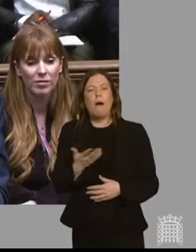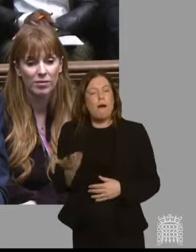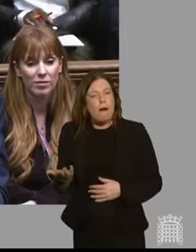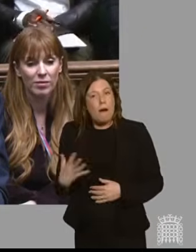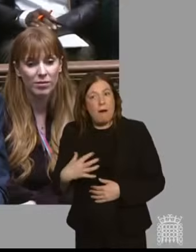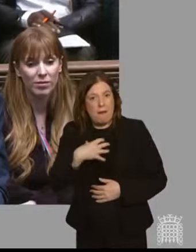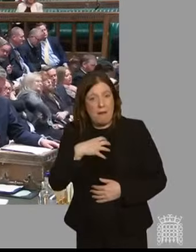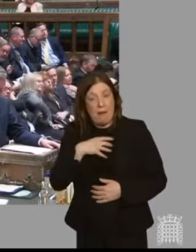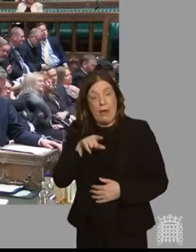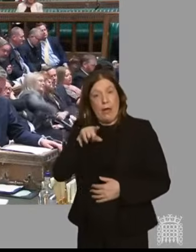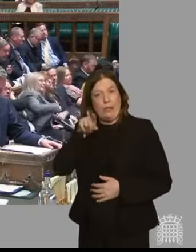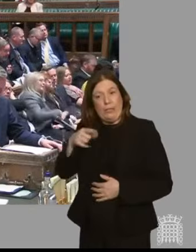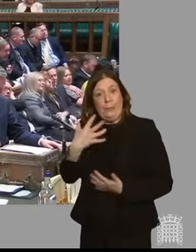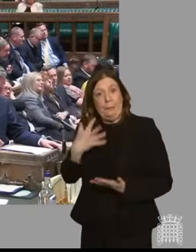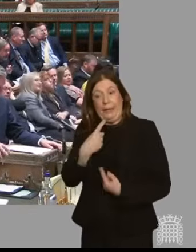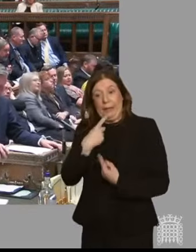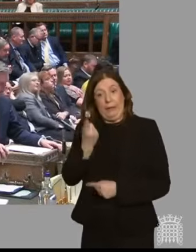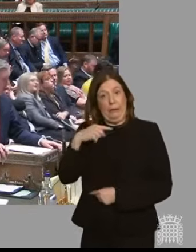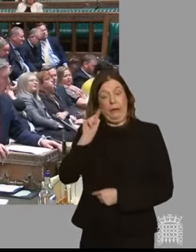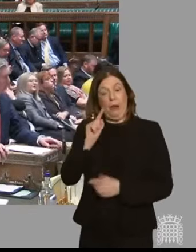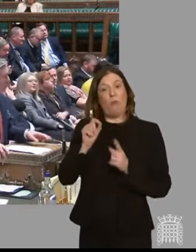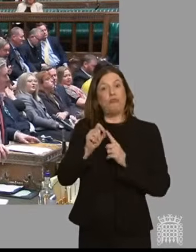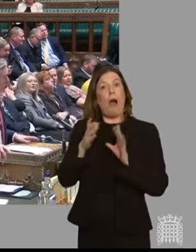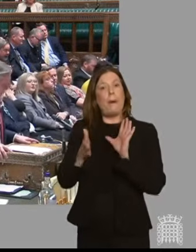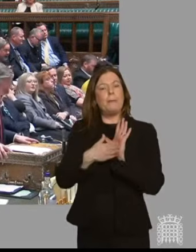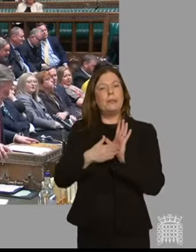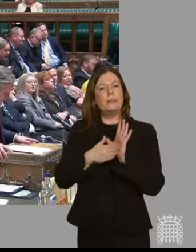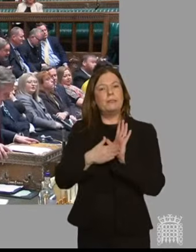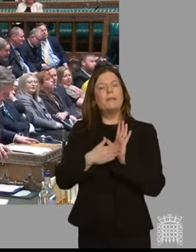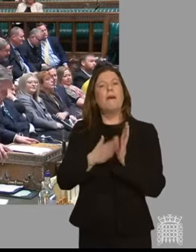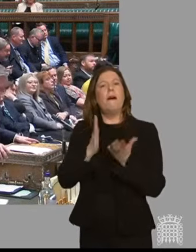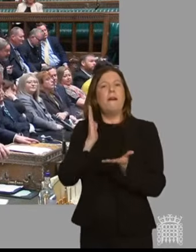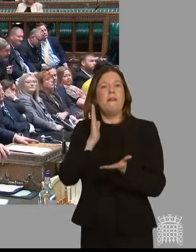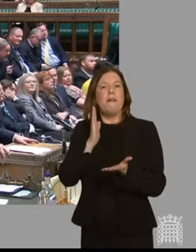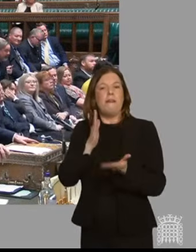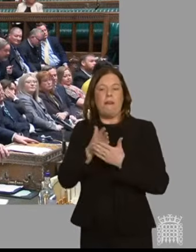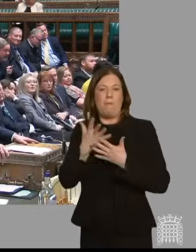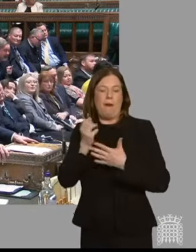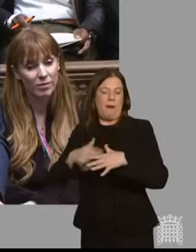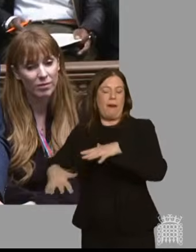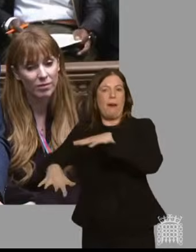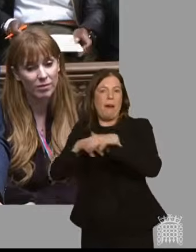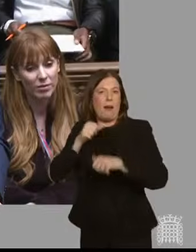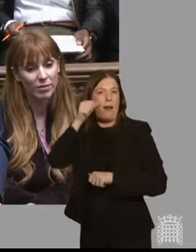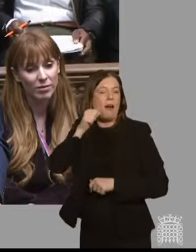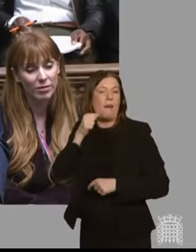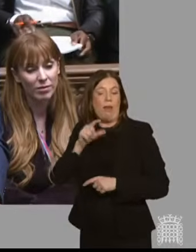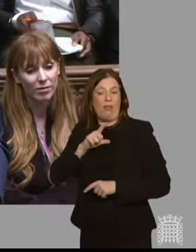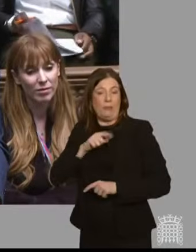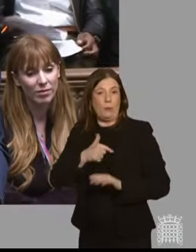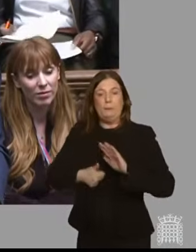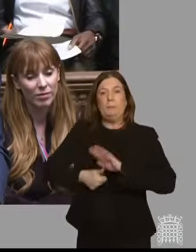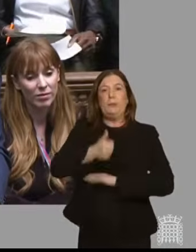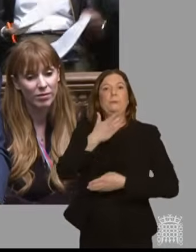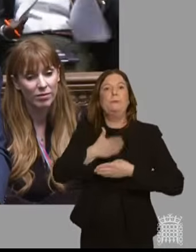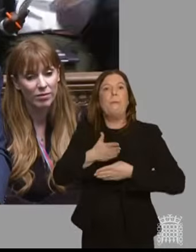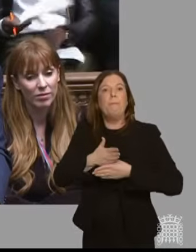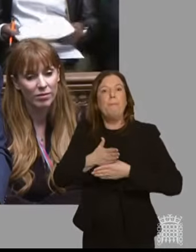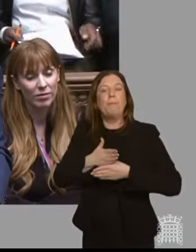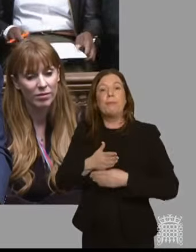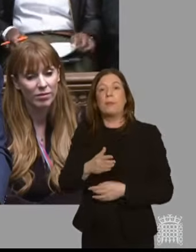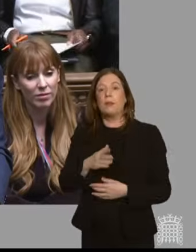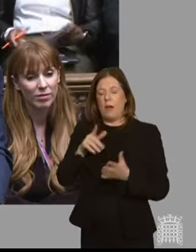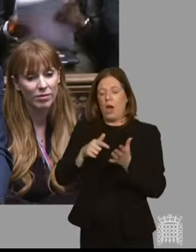sabotaged by the deep state. She also remained silent as Tommy Robinson, that right-wing thug,